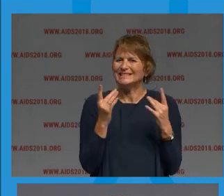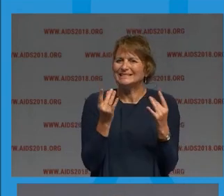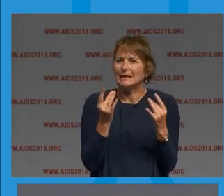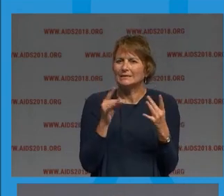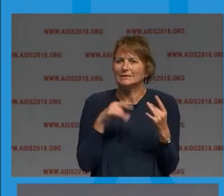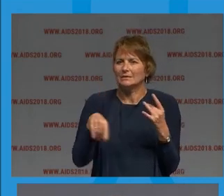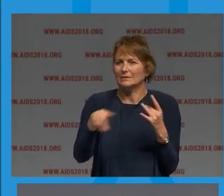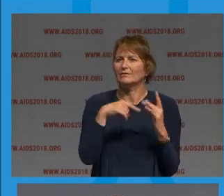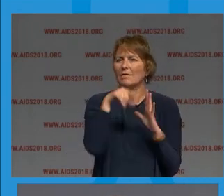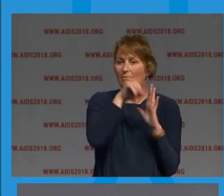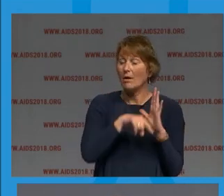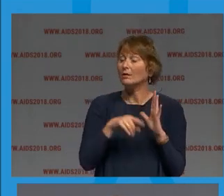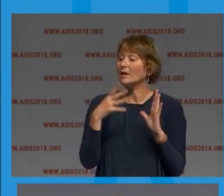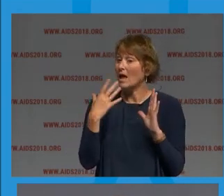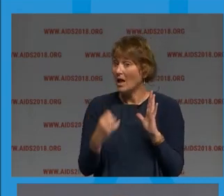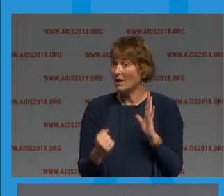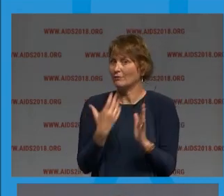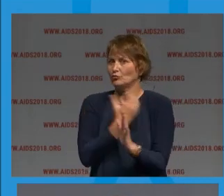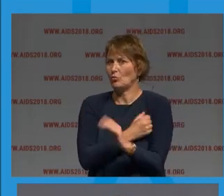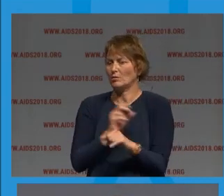use drugs. Although